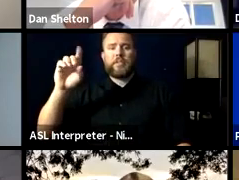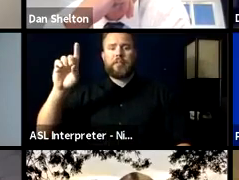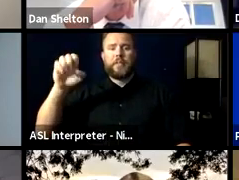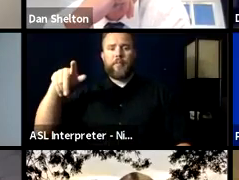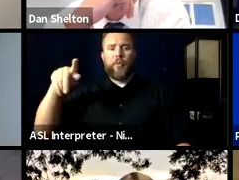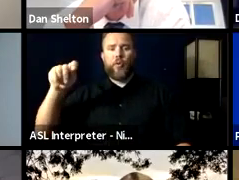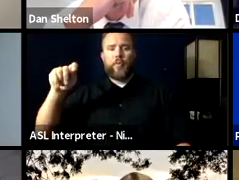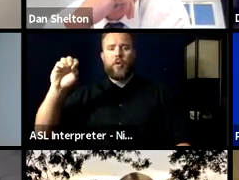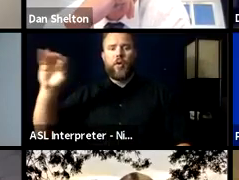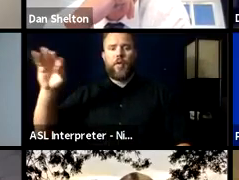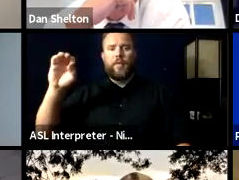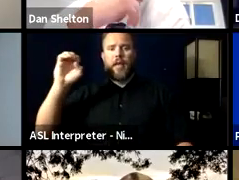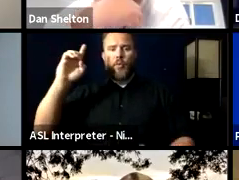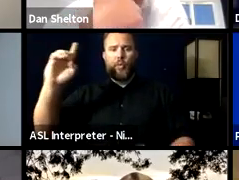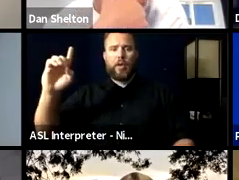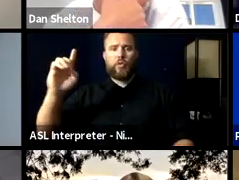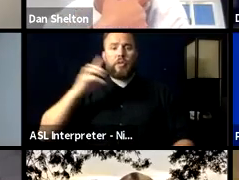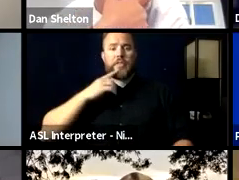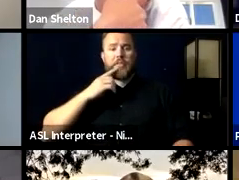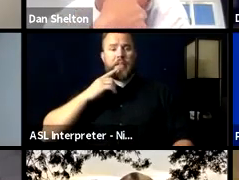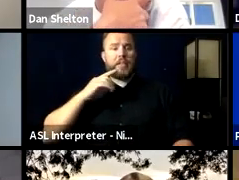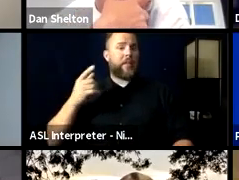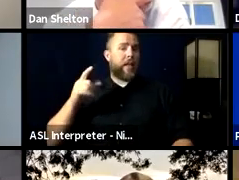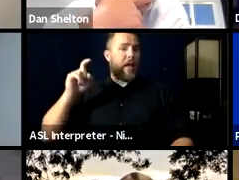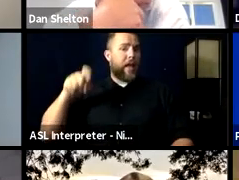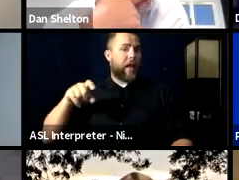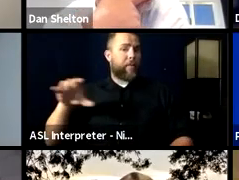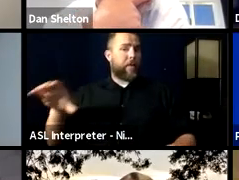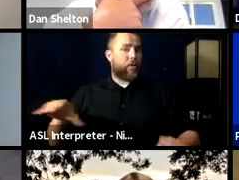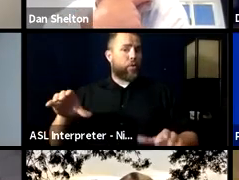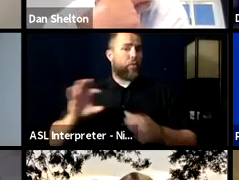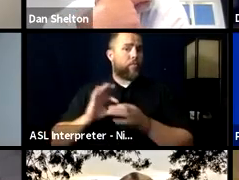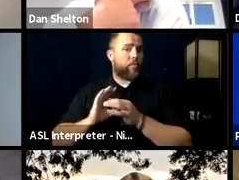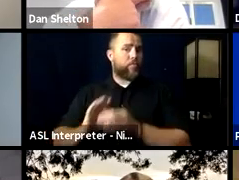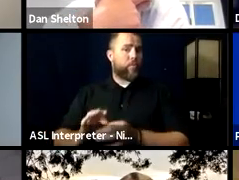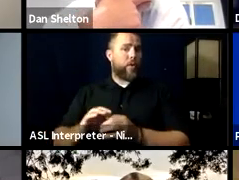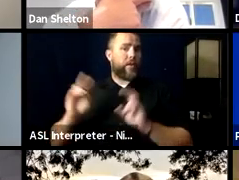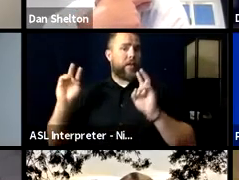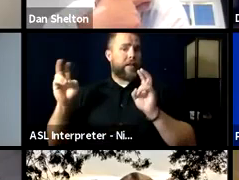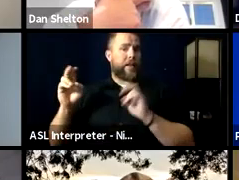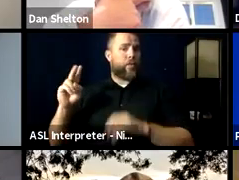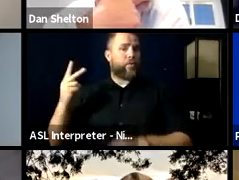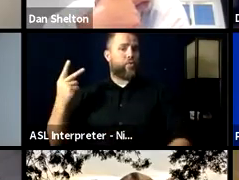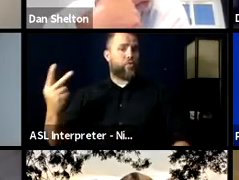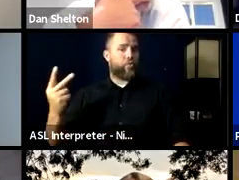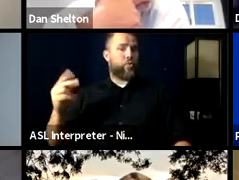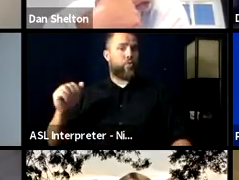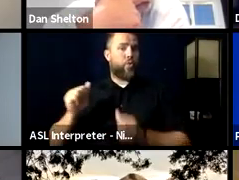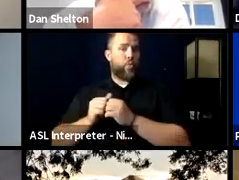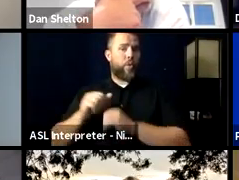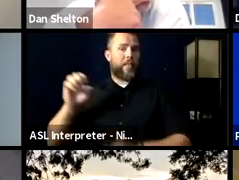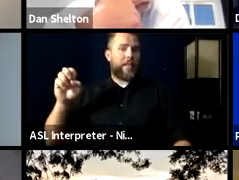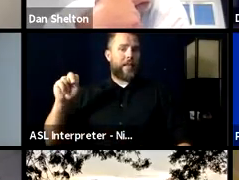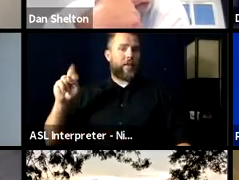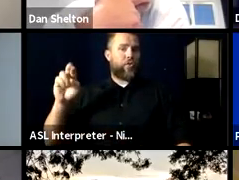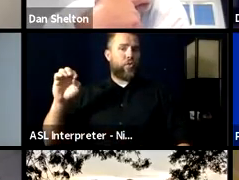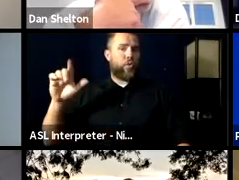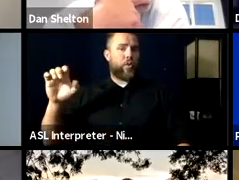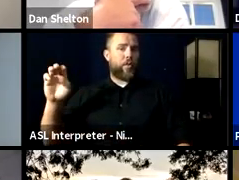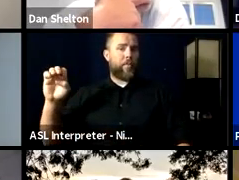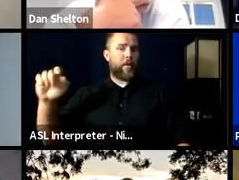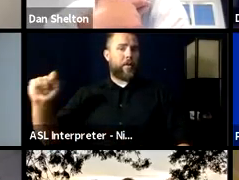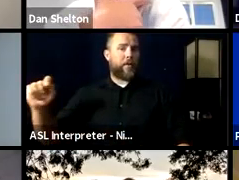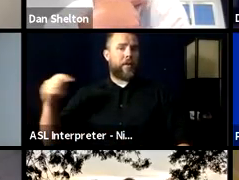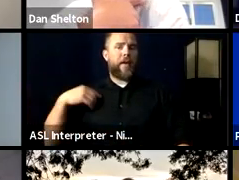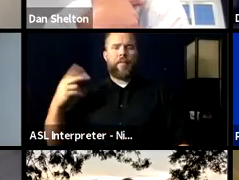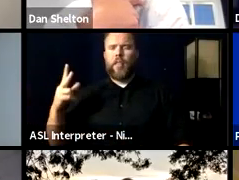ruling that it must be done by enrollment. That had a 30-day comment period. I don't know whether that comment period